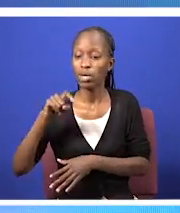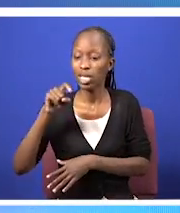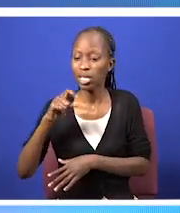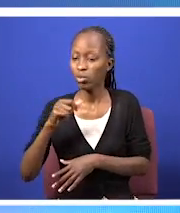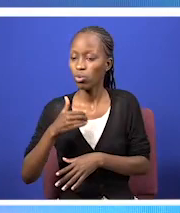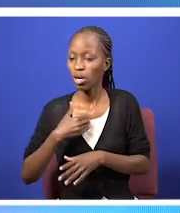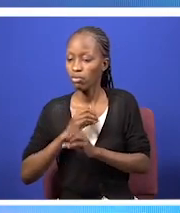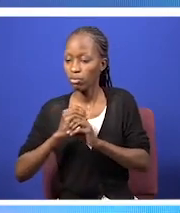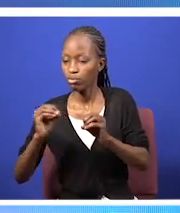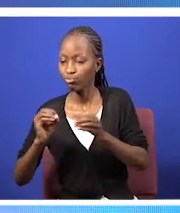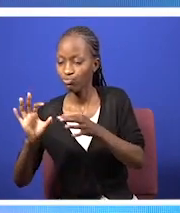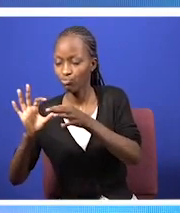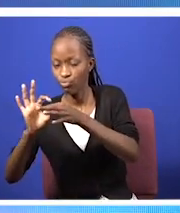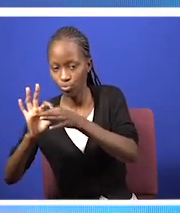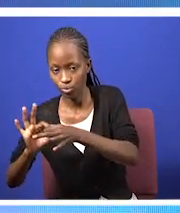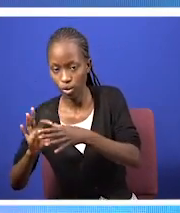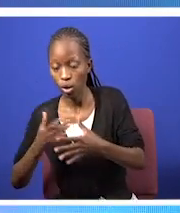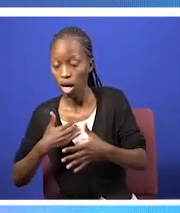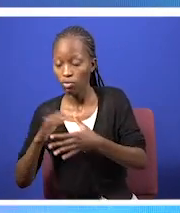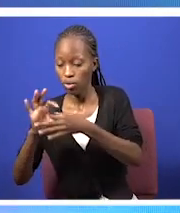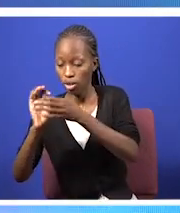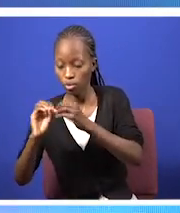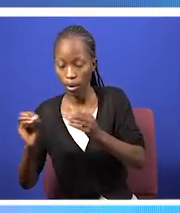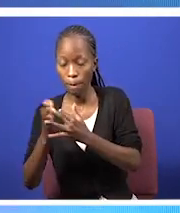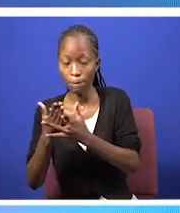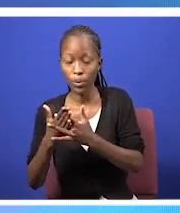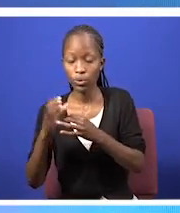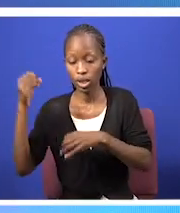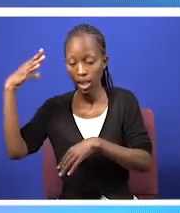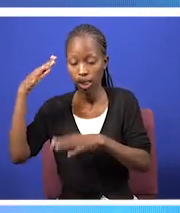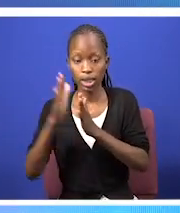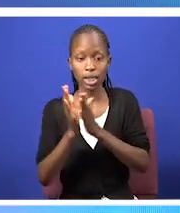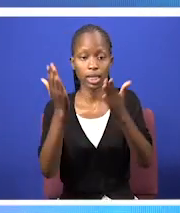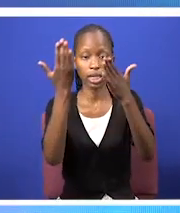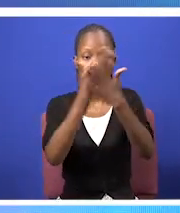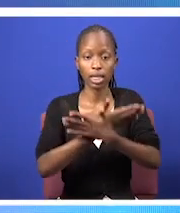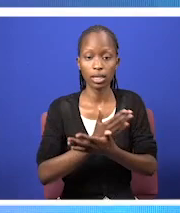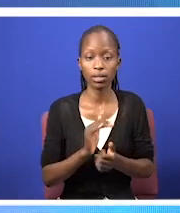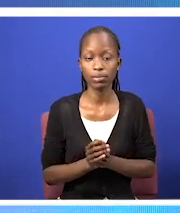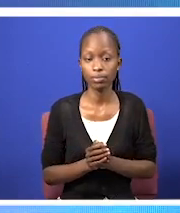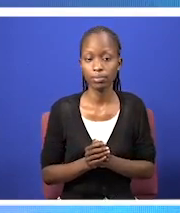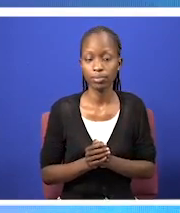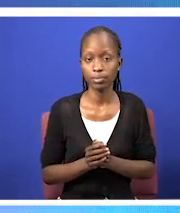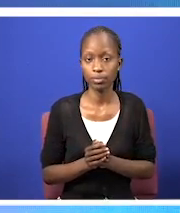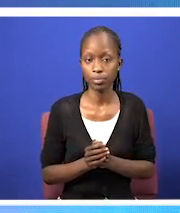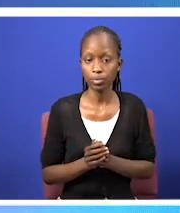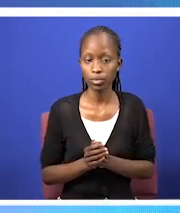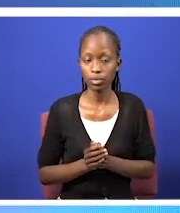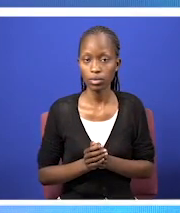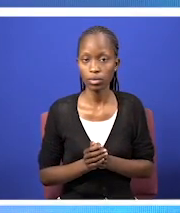no dealings. There should be no connection between light and darkness, between the Spirit of God and